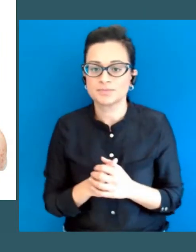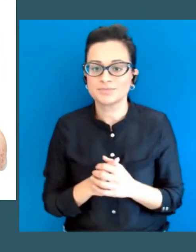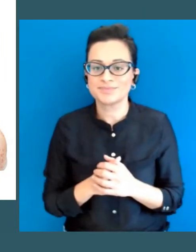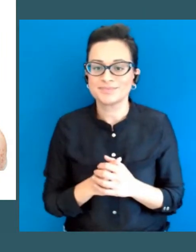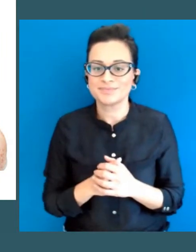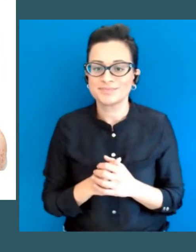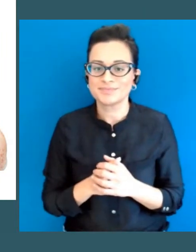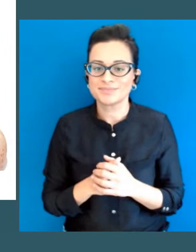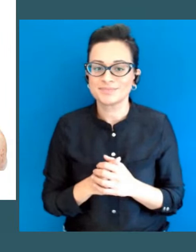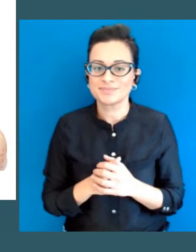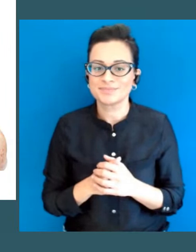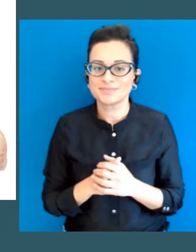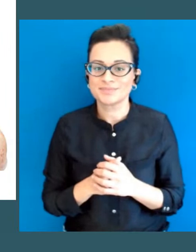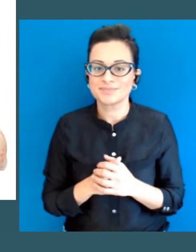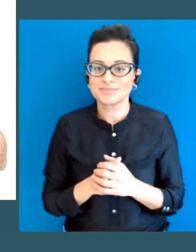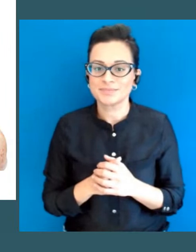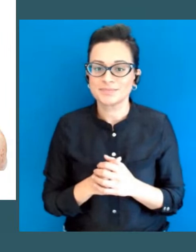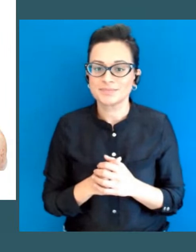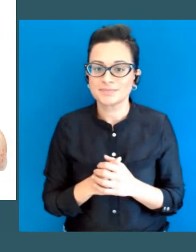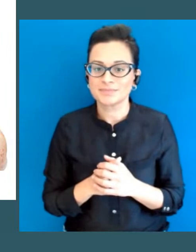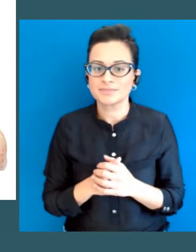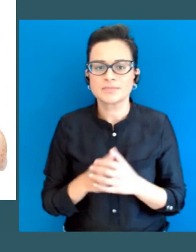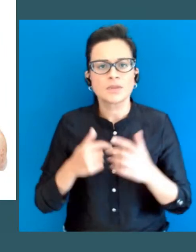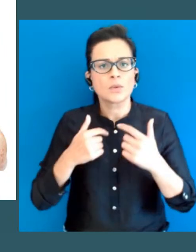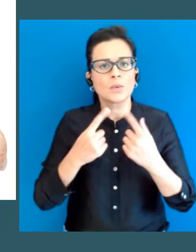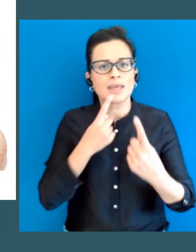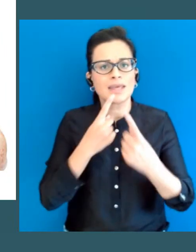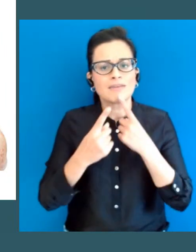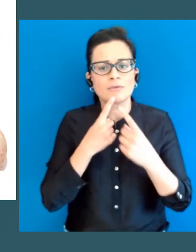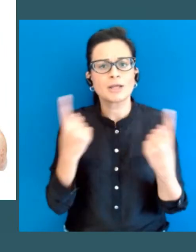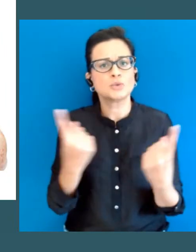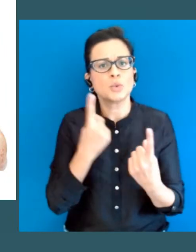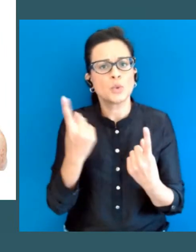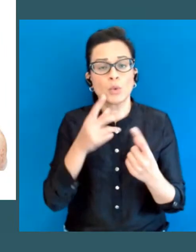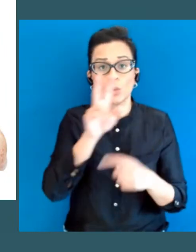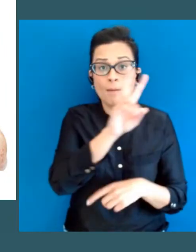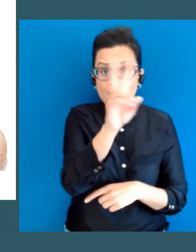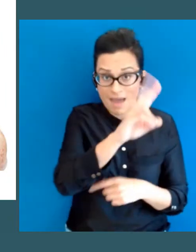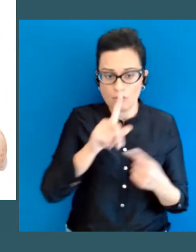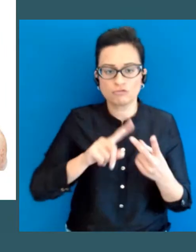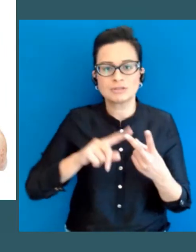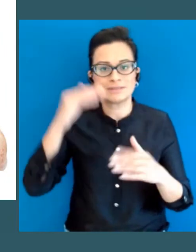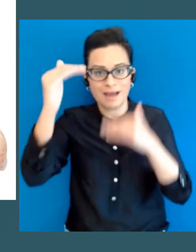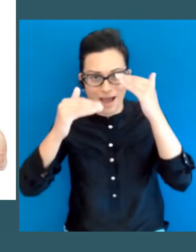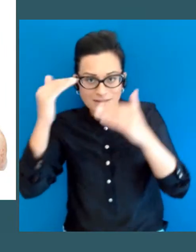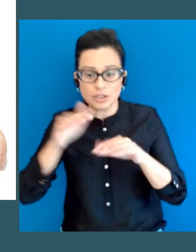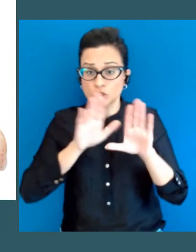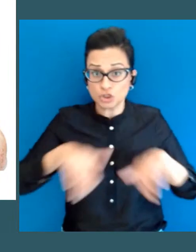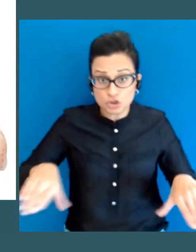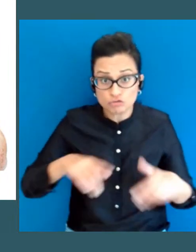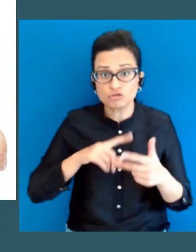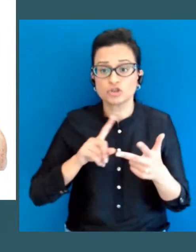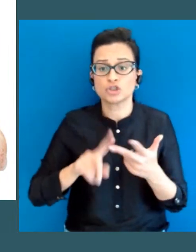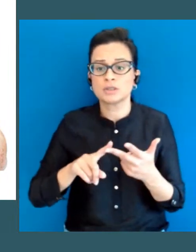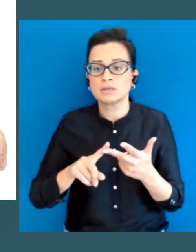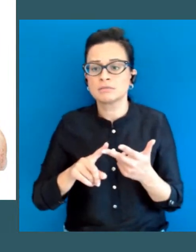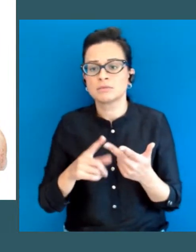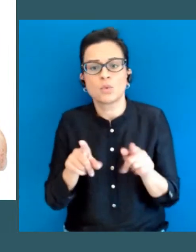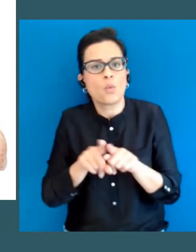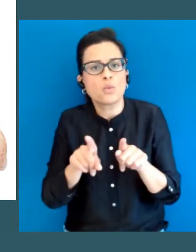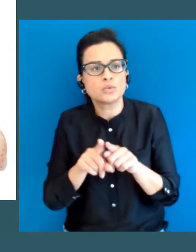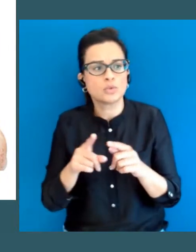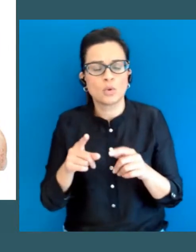provide information to parents of food allergic children, adults with allergic disease. We